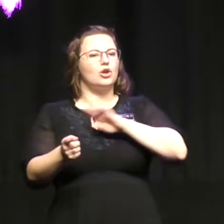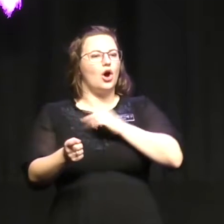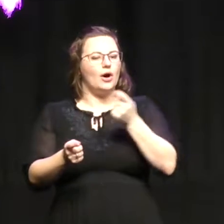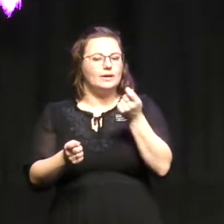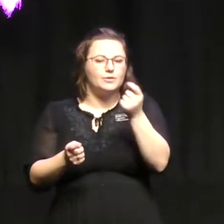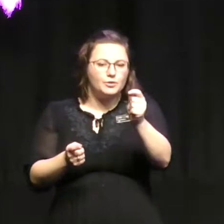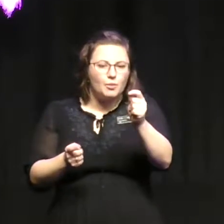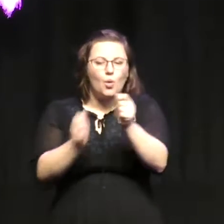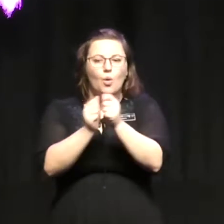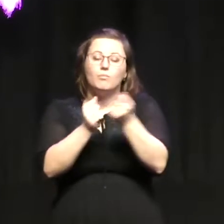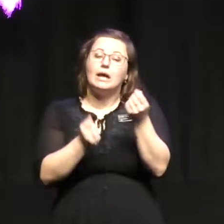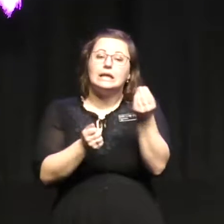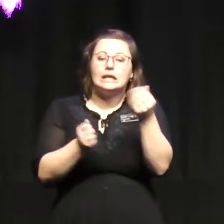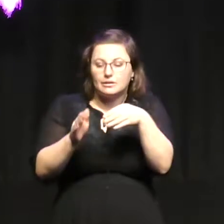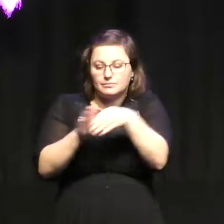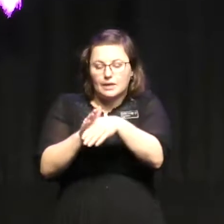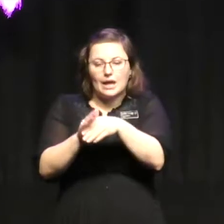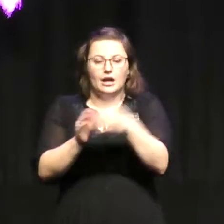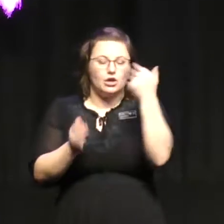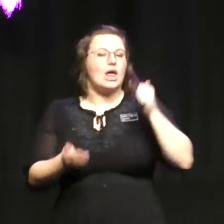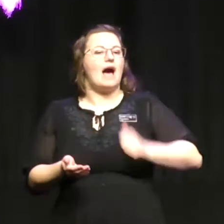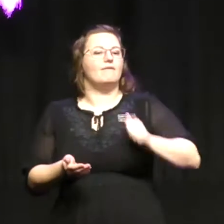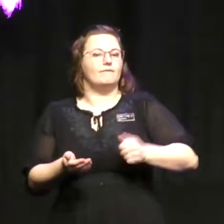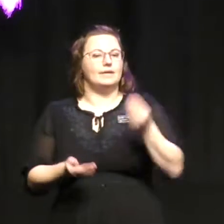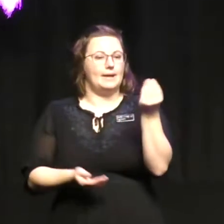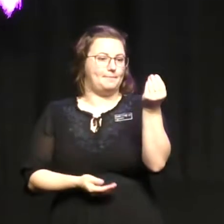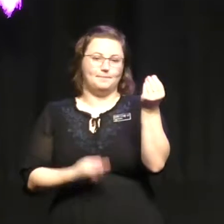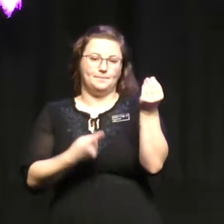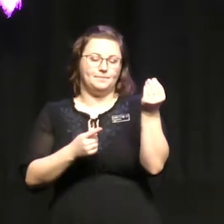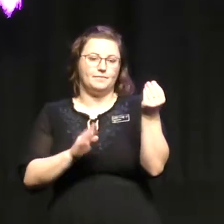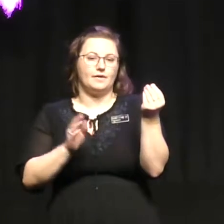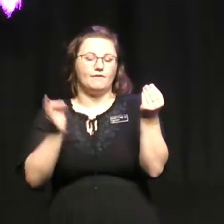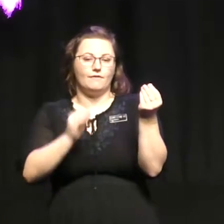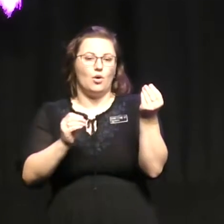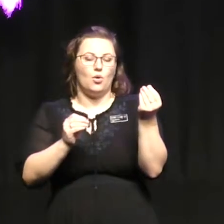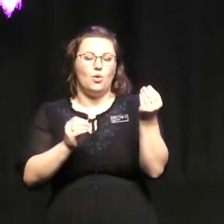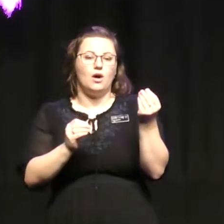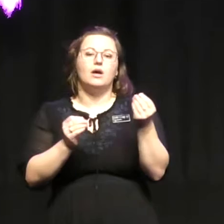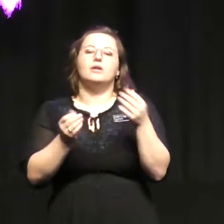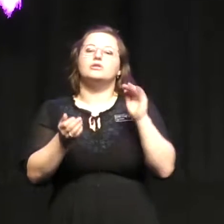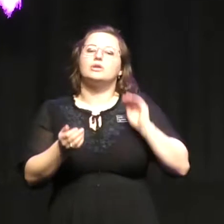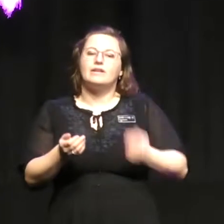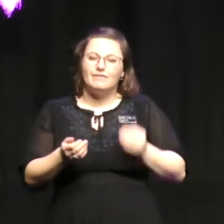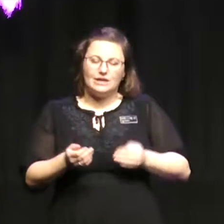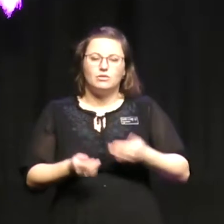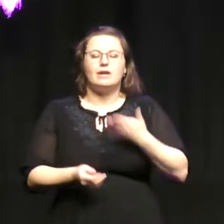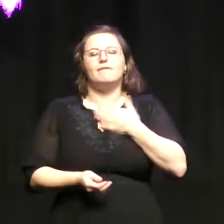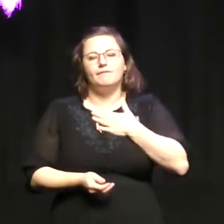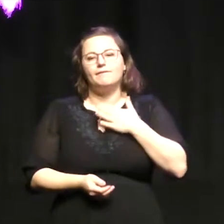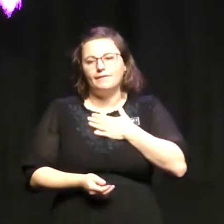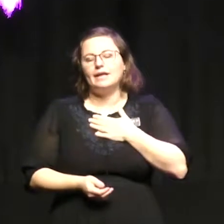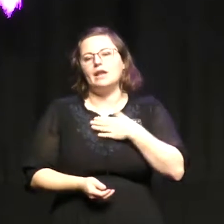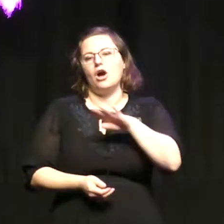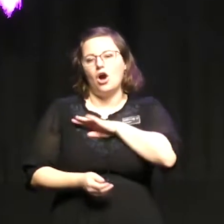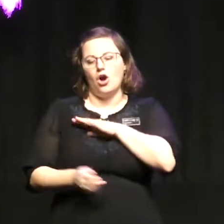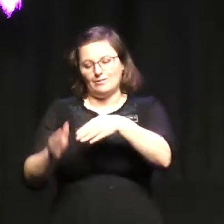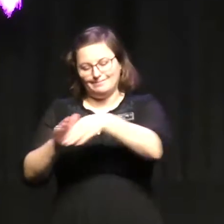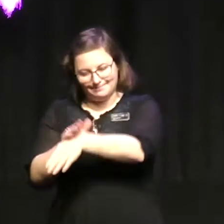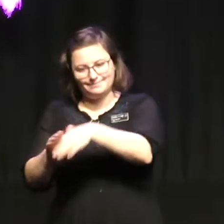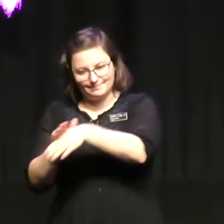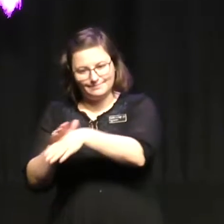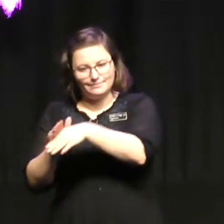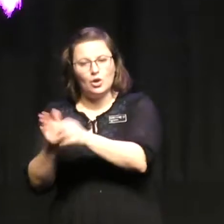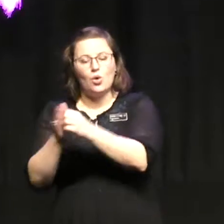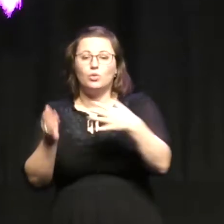but ready cash in disposable in their hands. The women therefore prefer savings as they